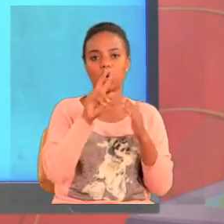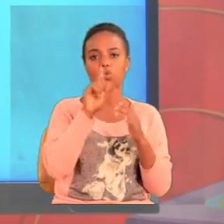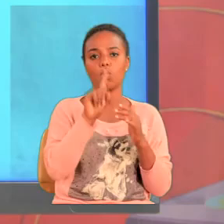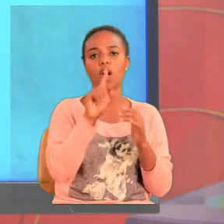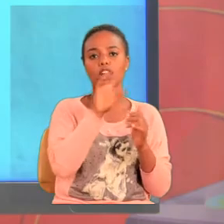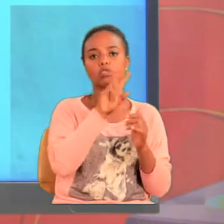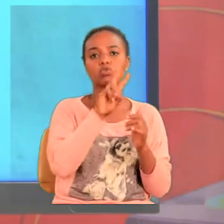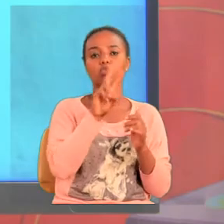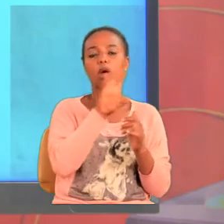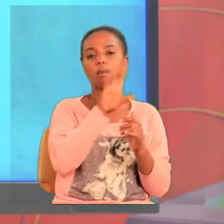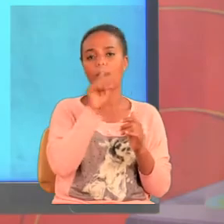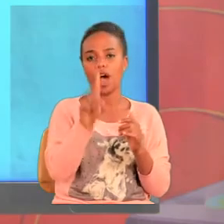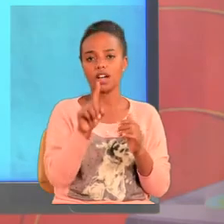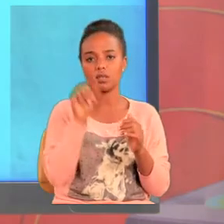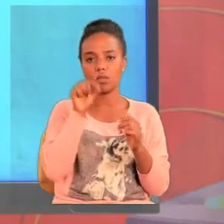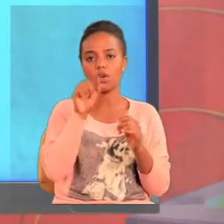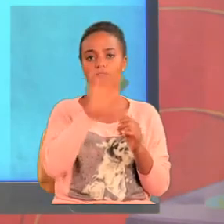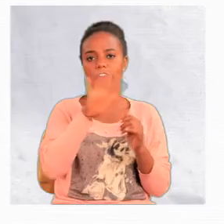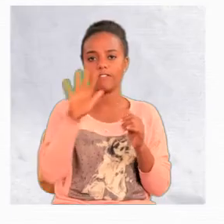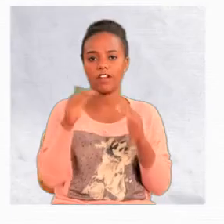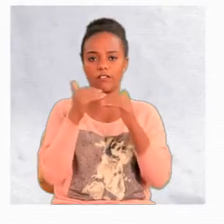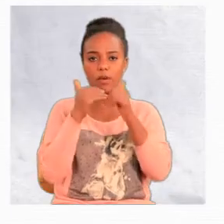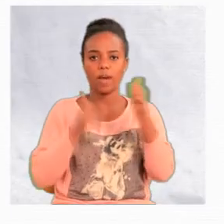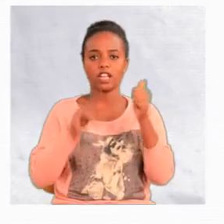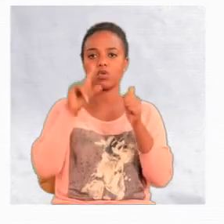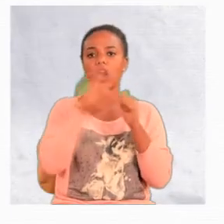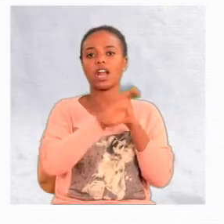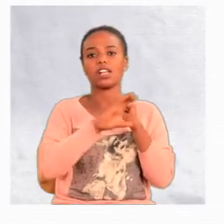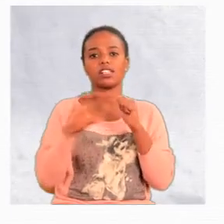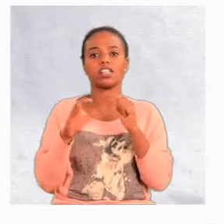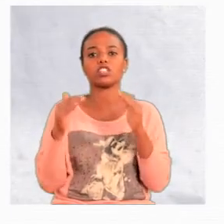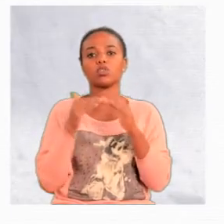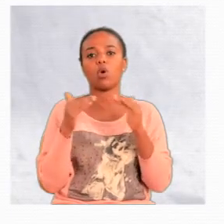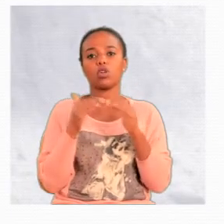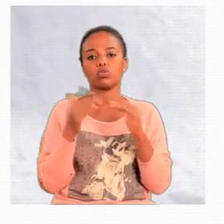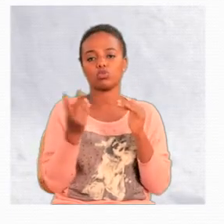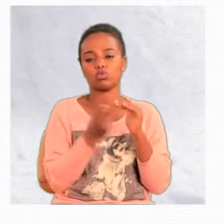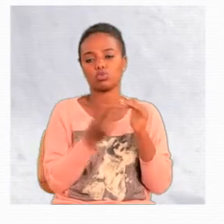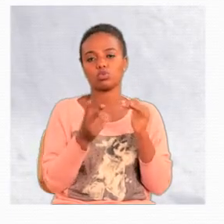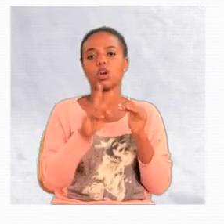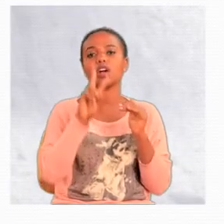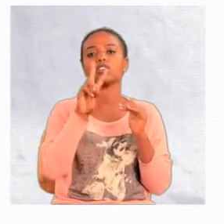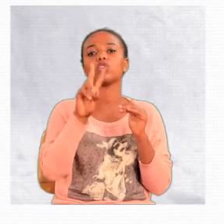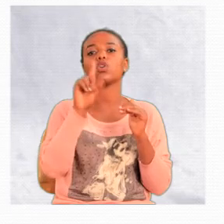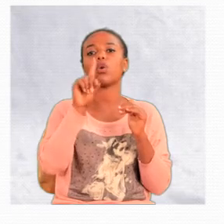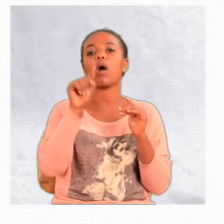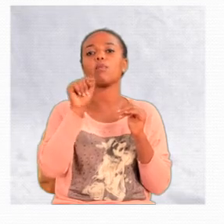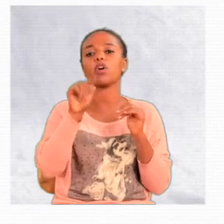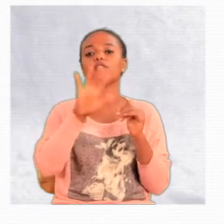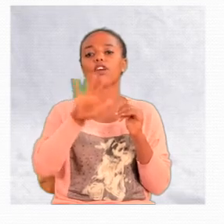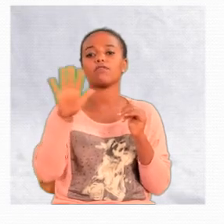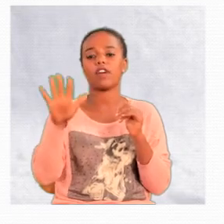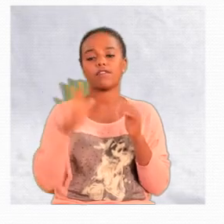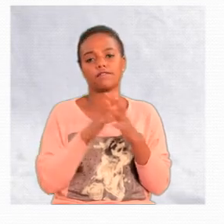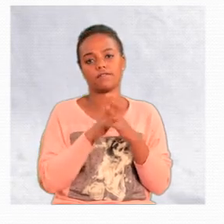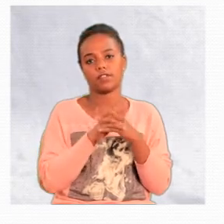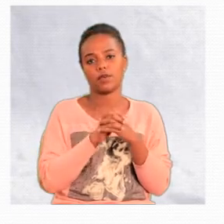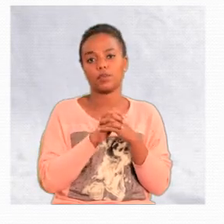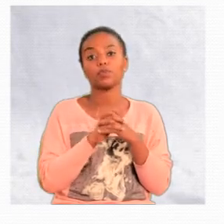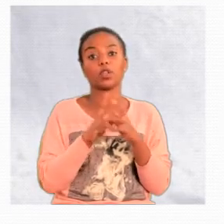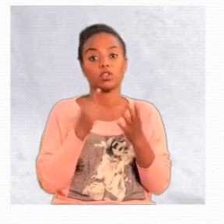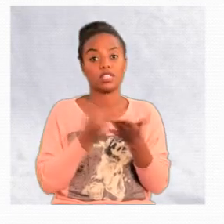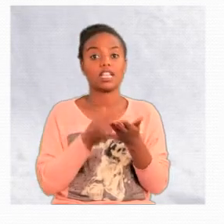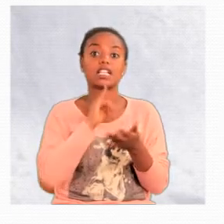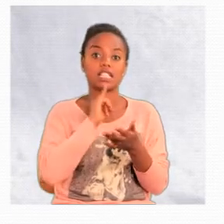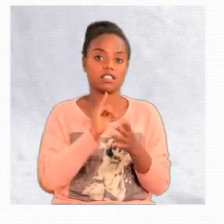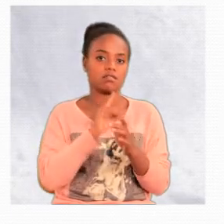121.55 minus the principal is 100. Subtracting these two, you get 21.5. So this is